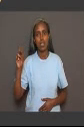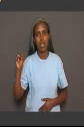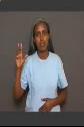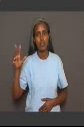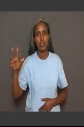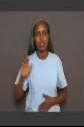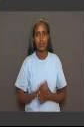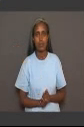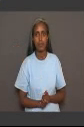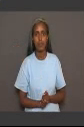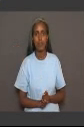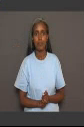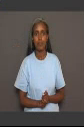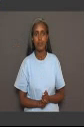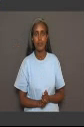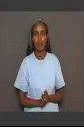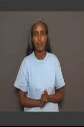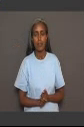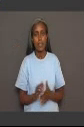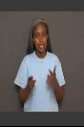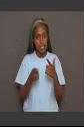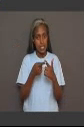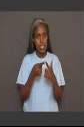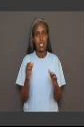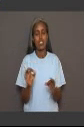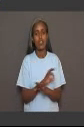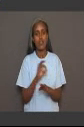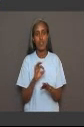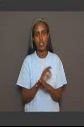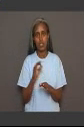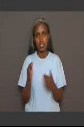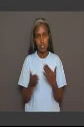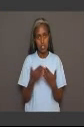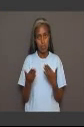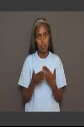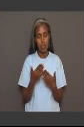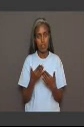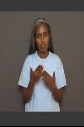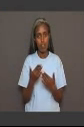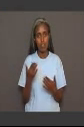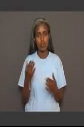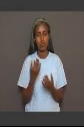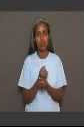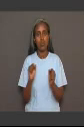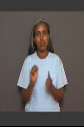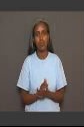3. The second function is simpler for us to solve.